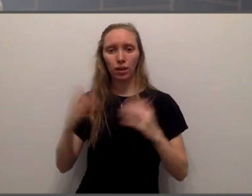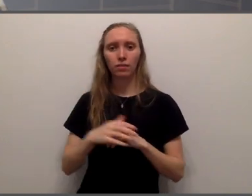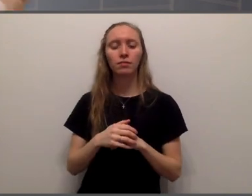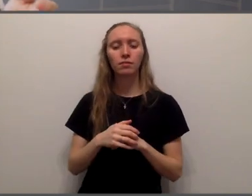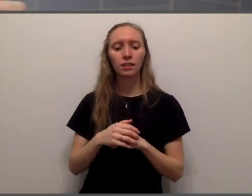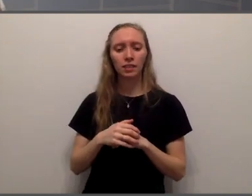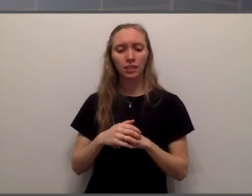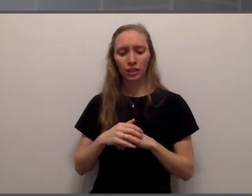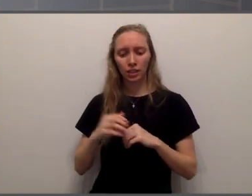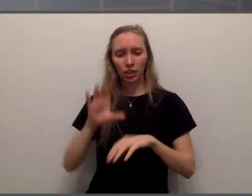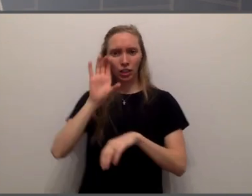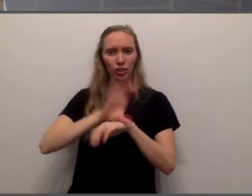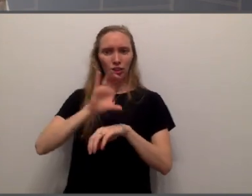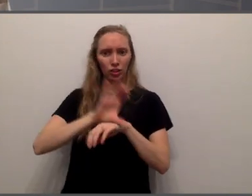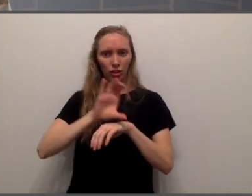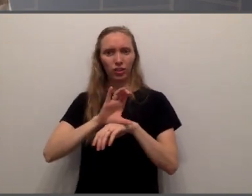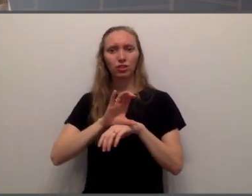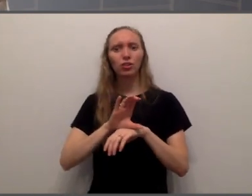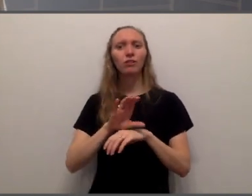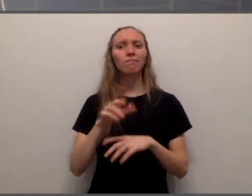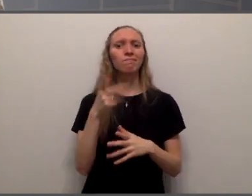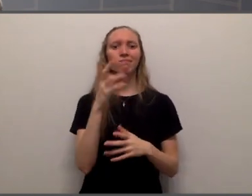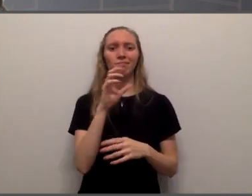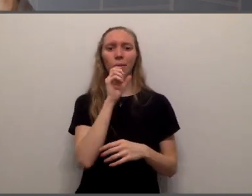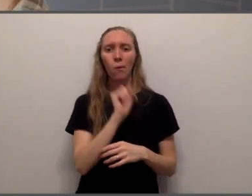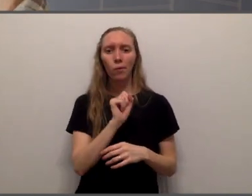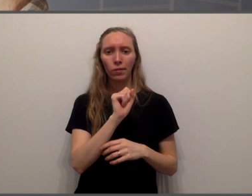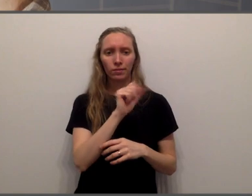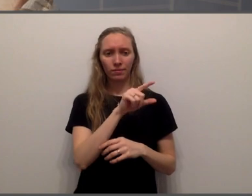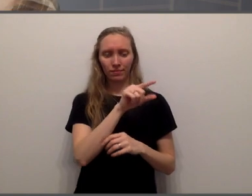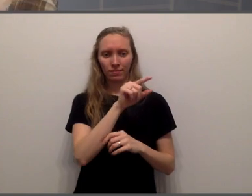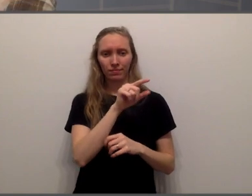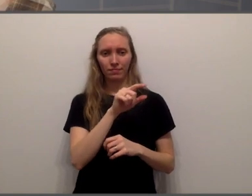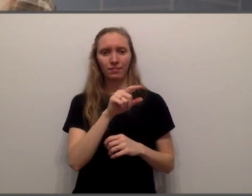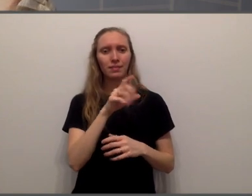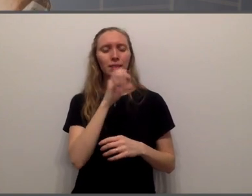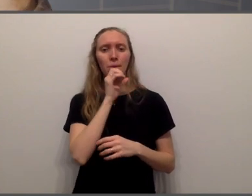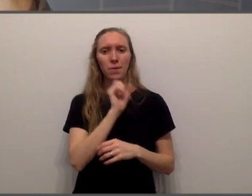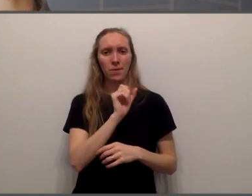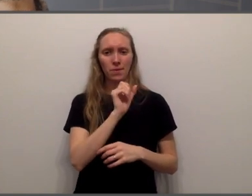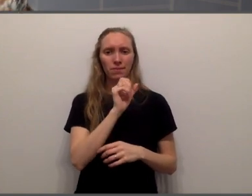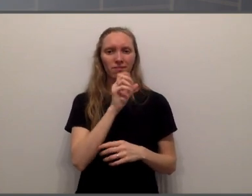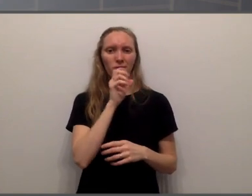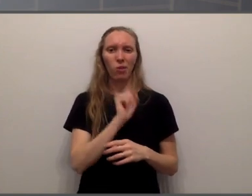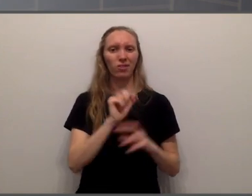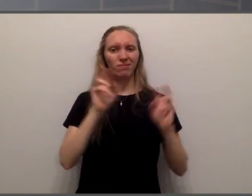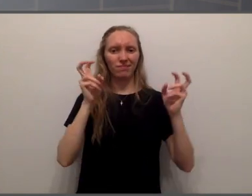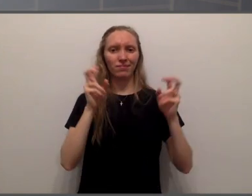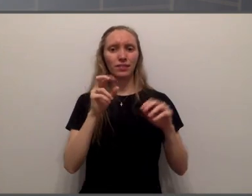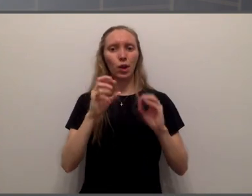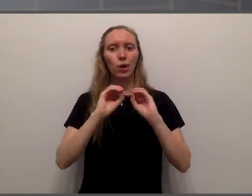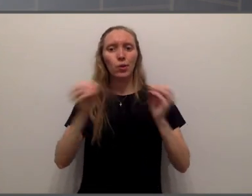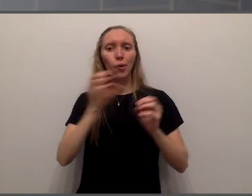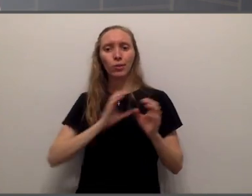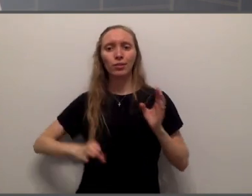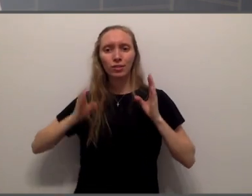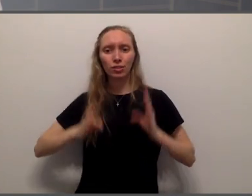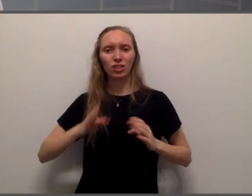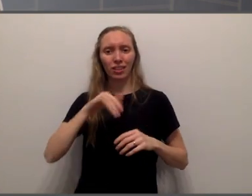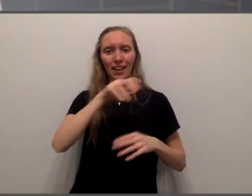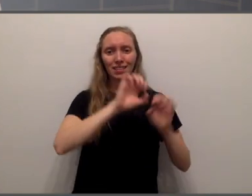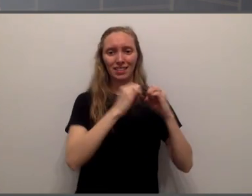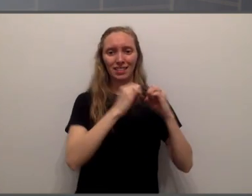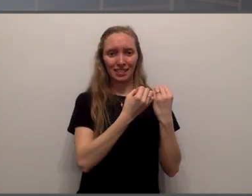philosophy of our secular society, which has ableism at its center and the cult of normalcy. We've built the church with a default setting of what